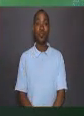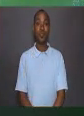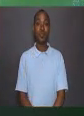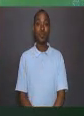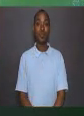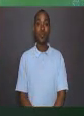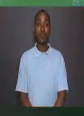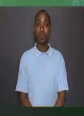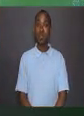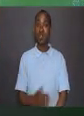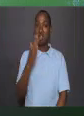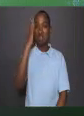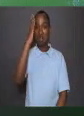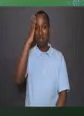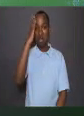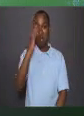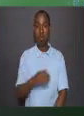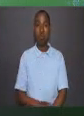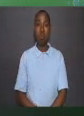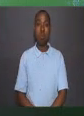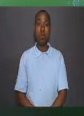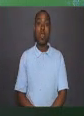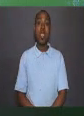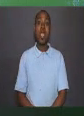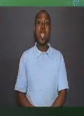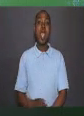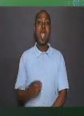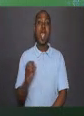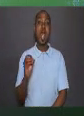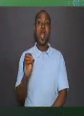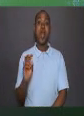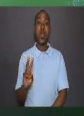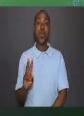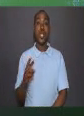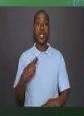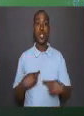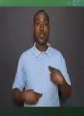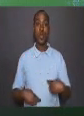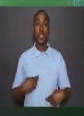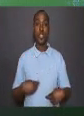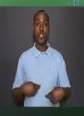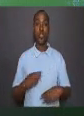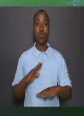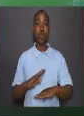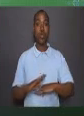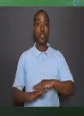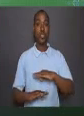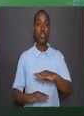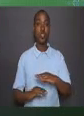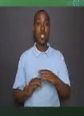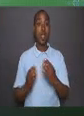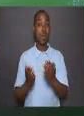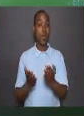As we know, aerobic respiration is a process that